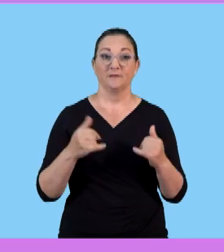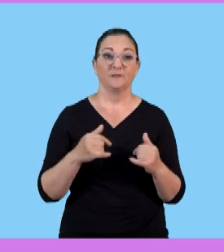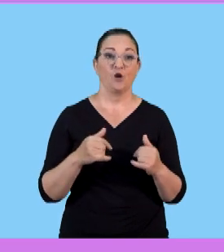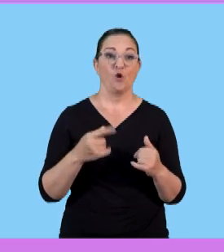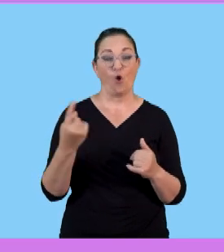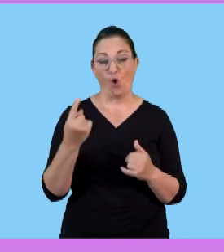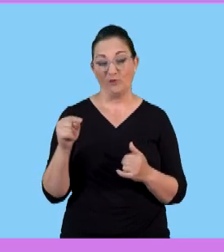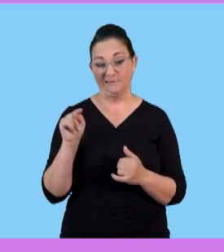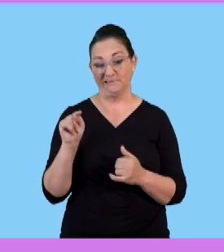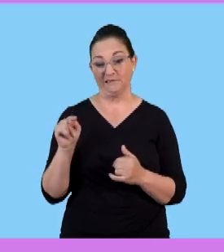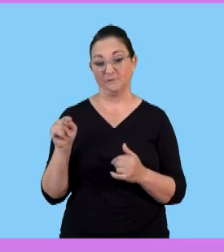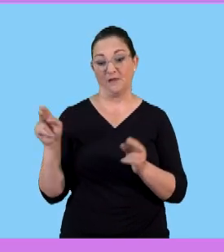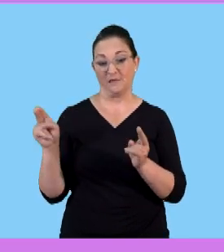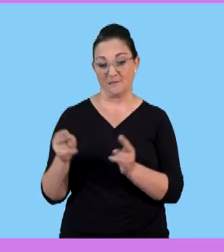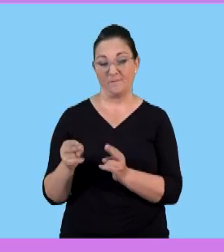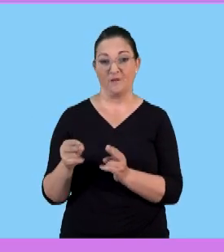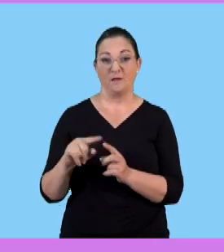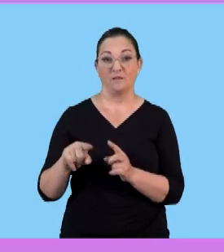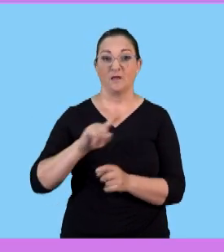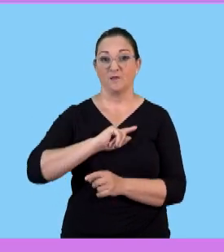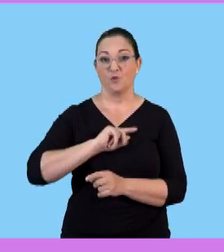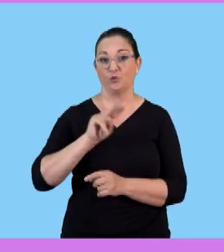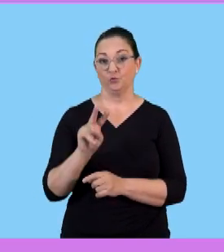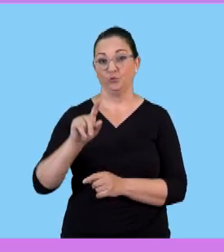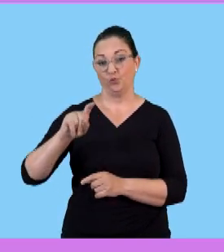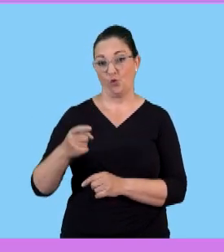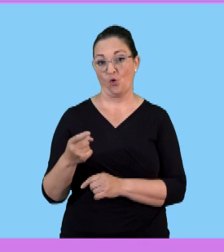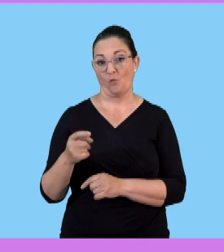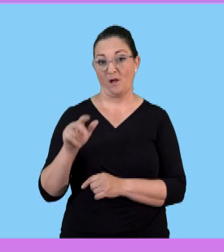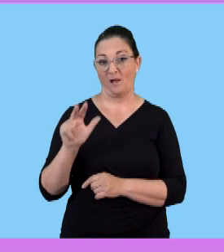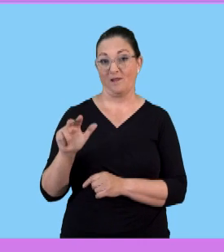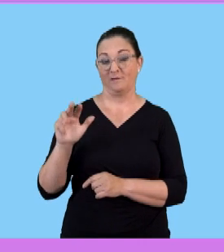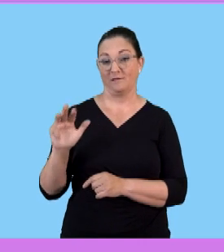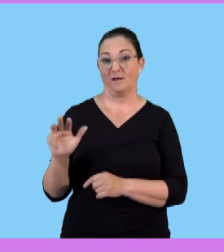I simplified only this part so far. So that will give me